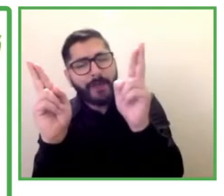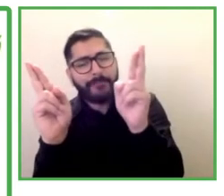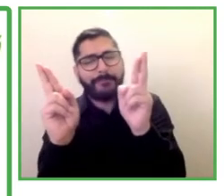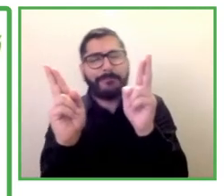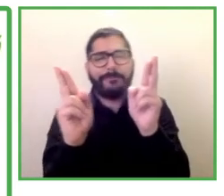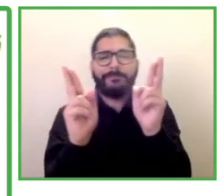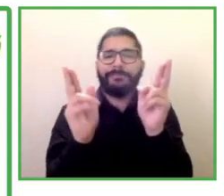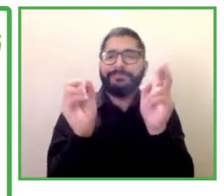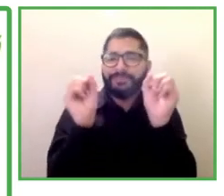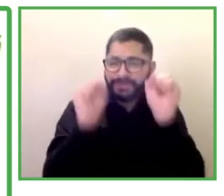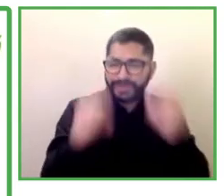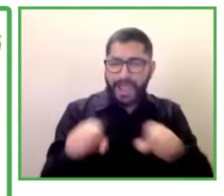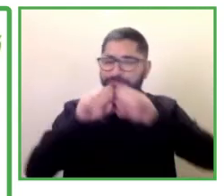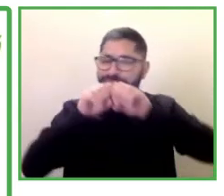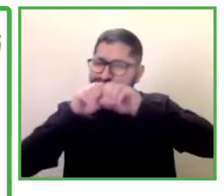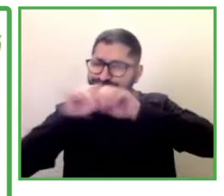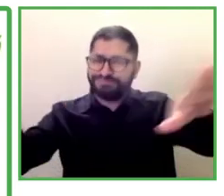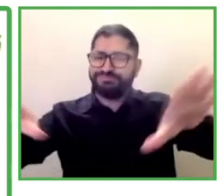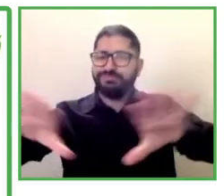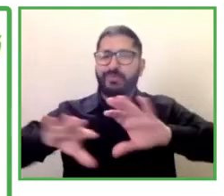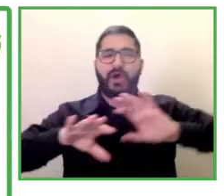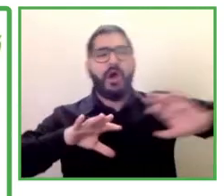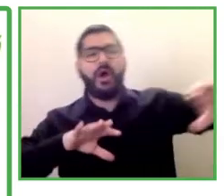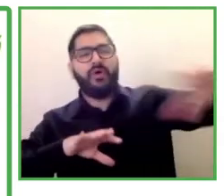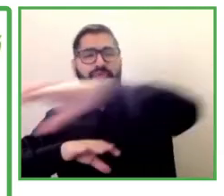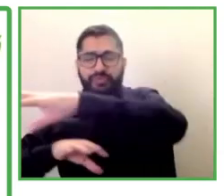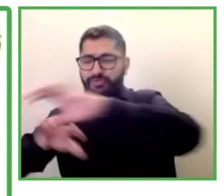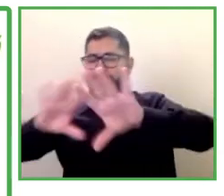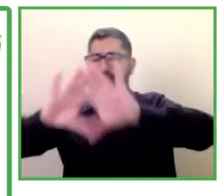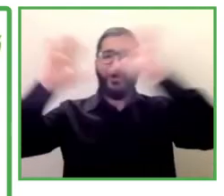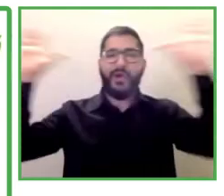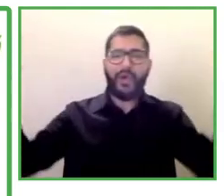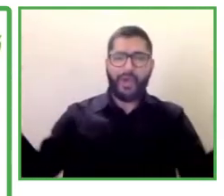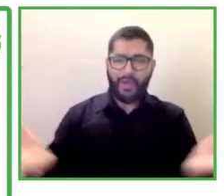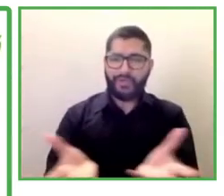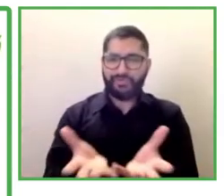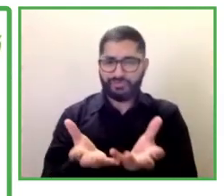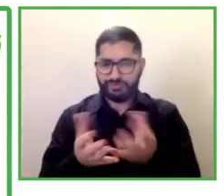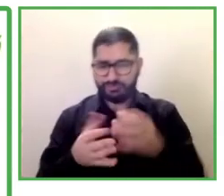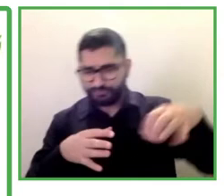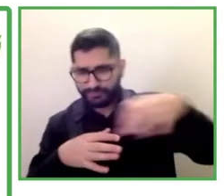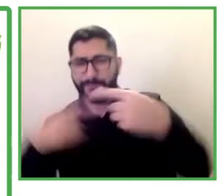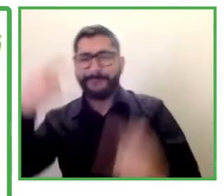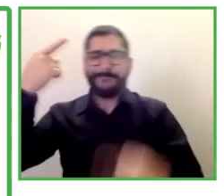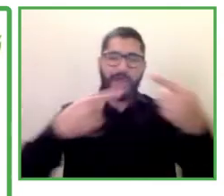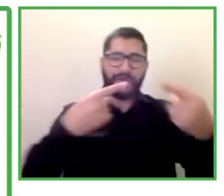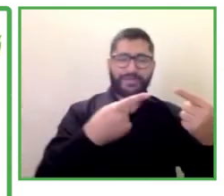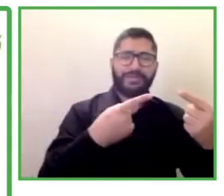other places of Spain, as it has happened with the original program.